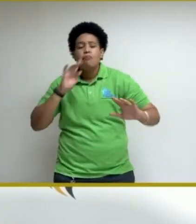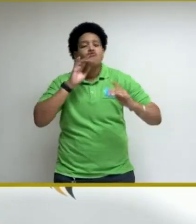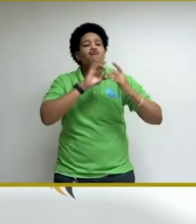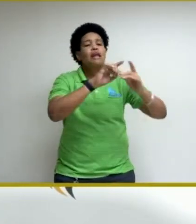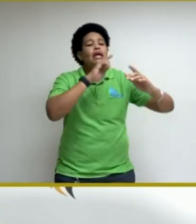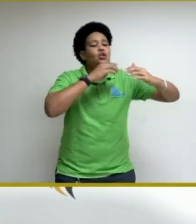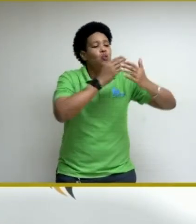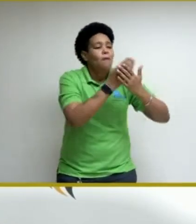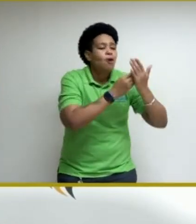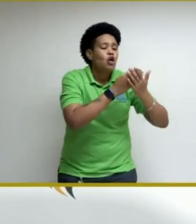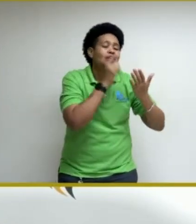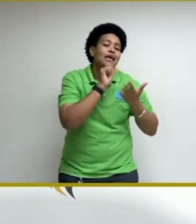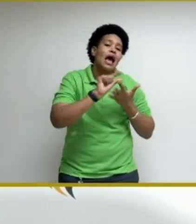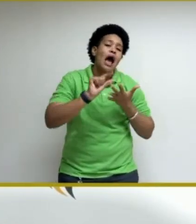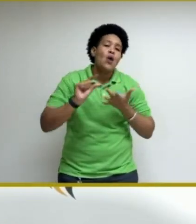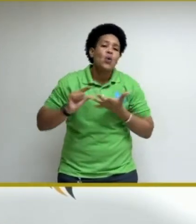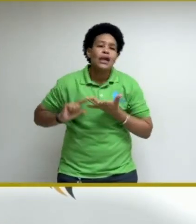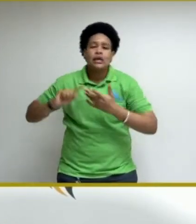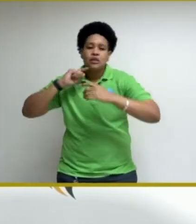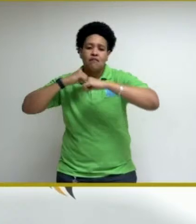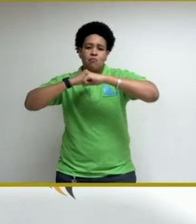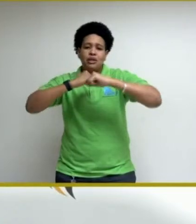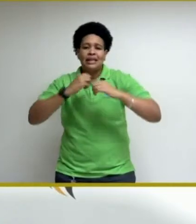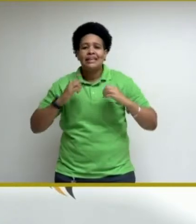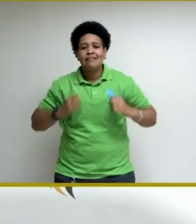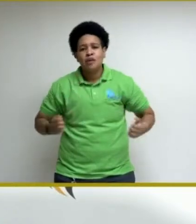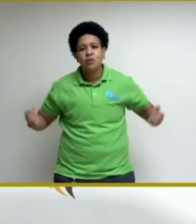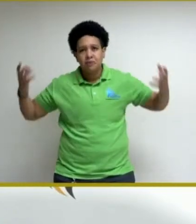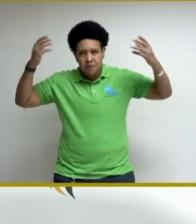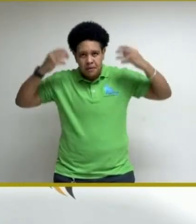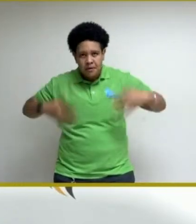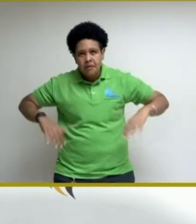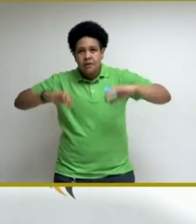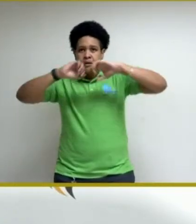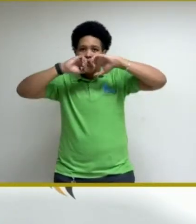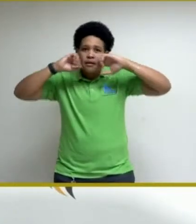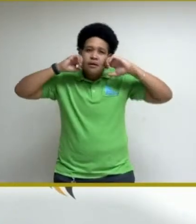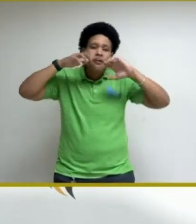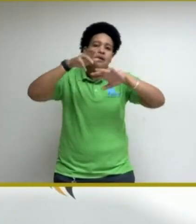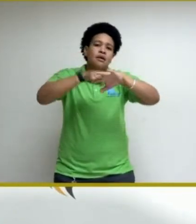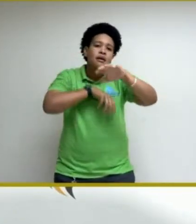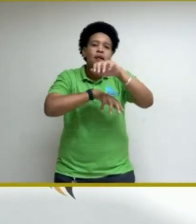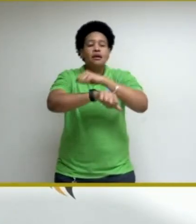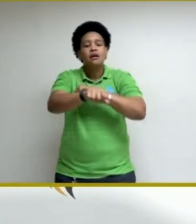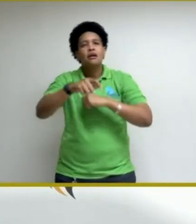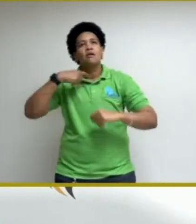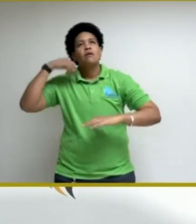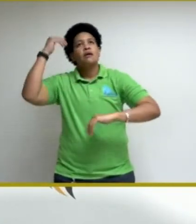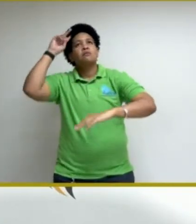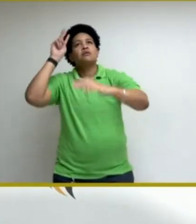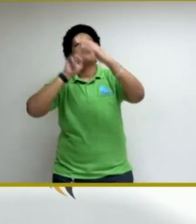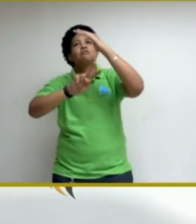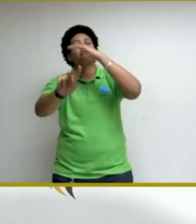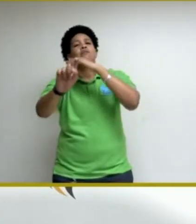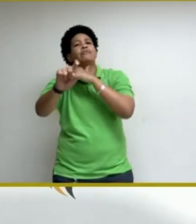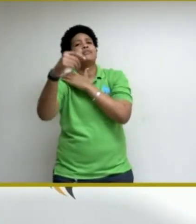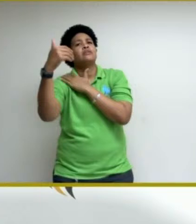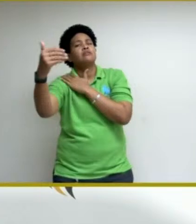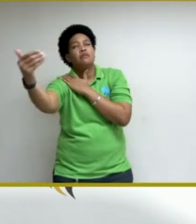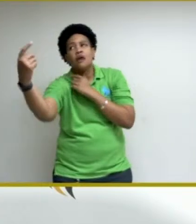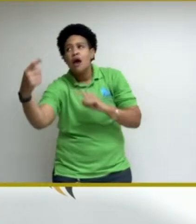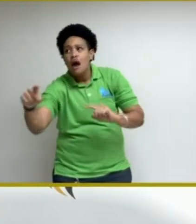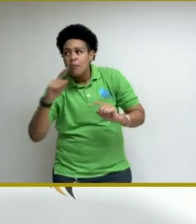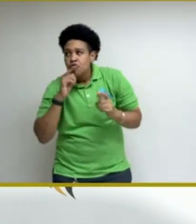and allocation of protective gear, because we anticipate what is needed in the month or months to come. It's